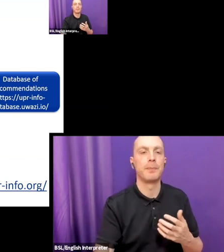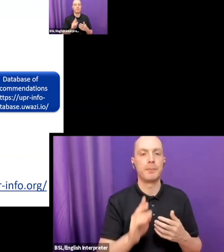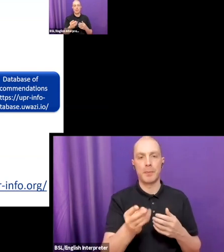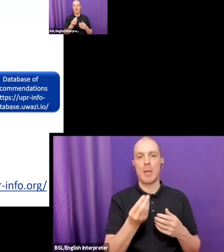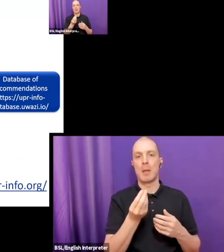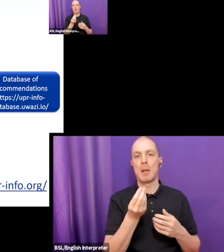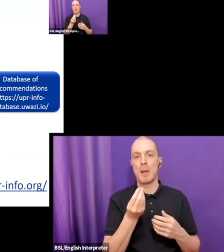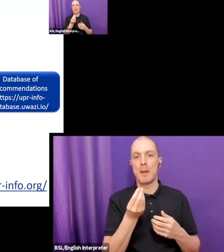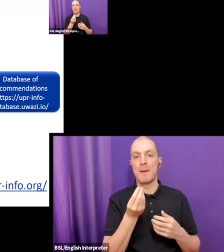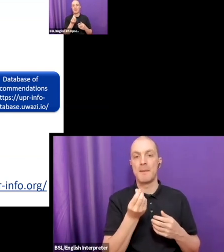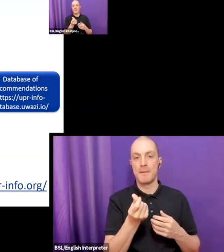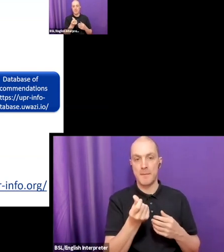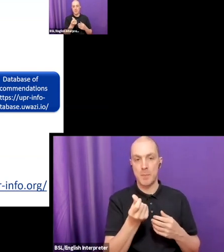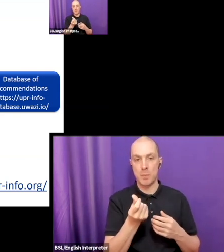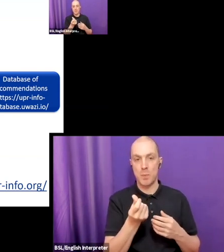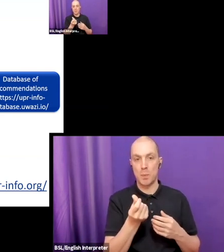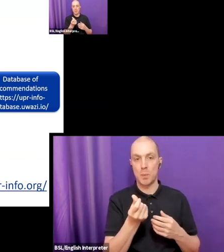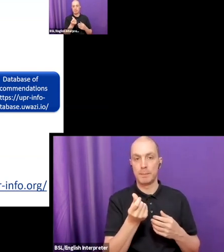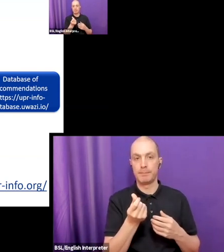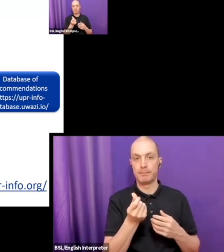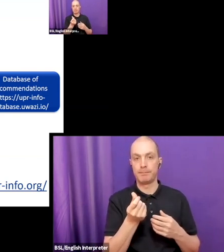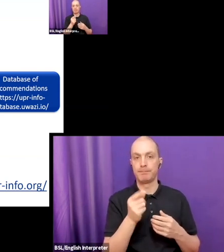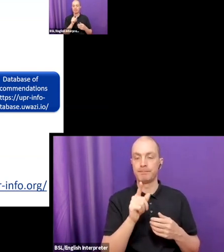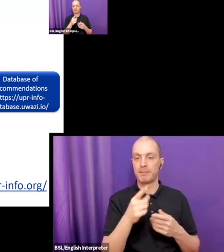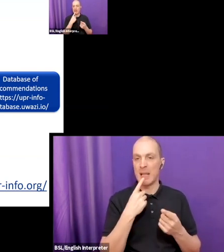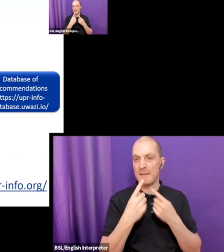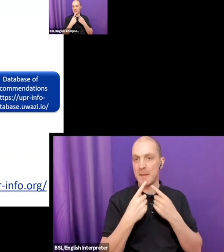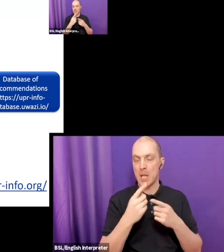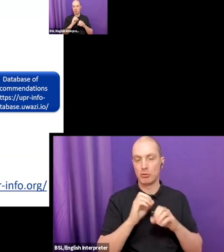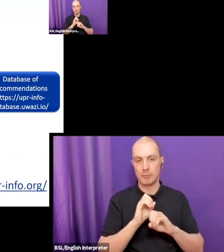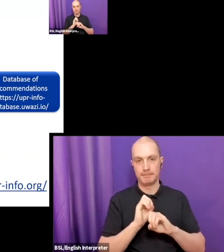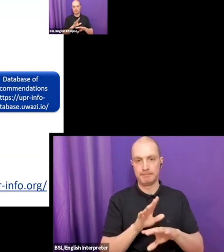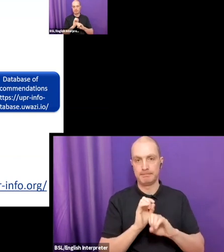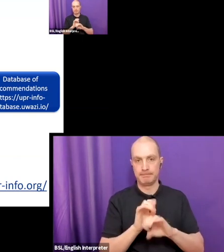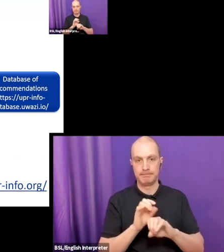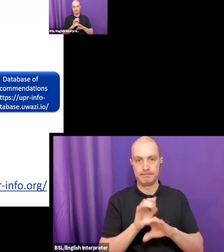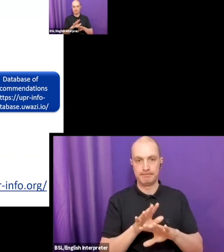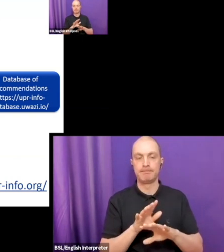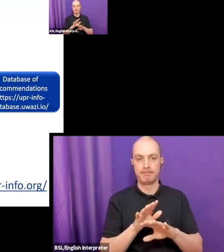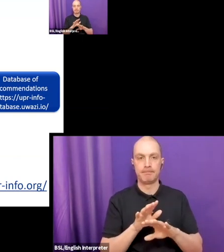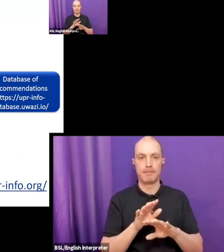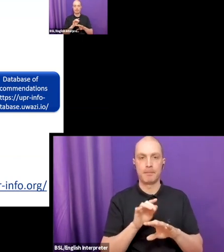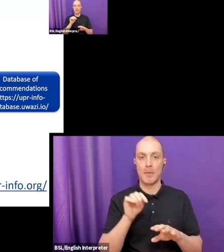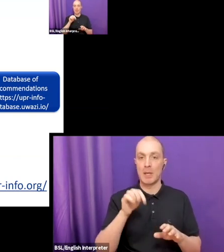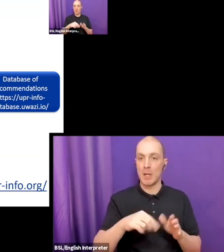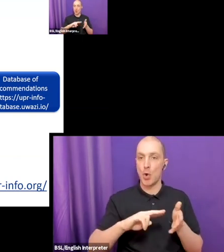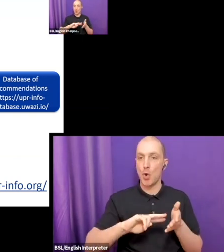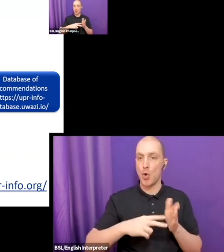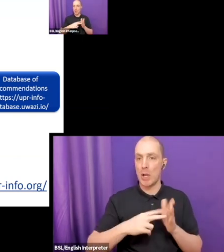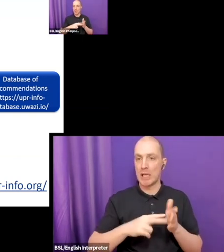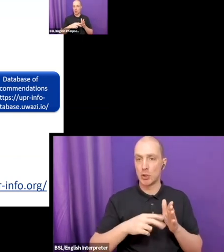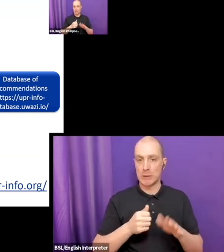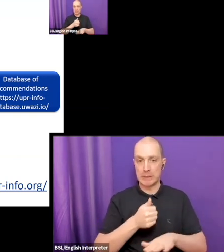to contextualize a bit UPR Info's work. So the organization was established